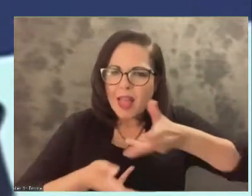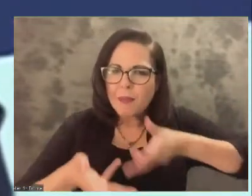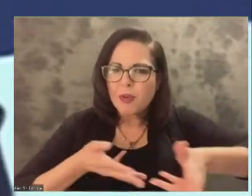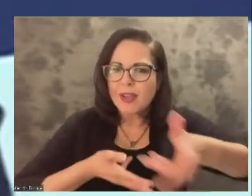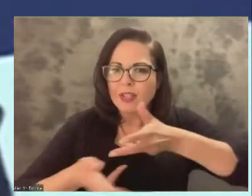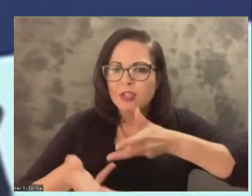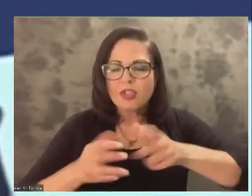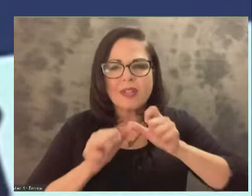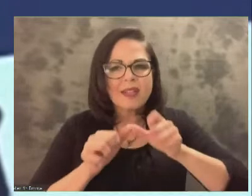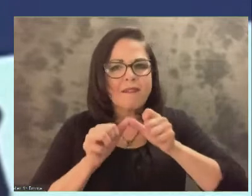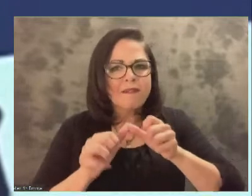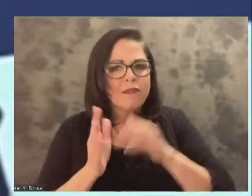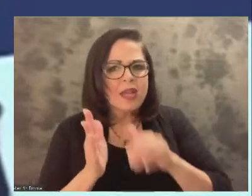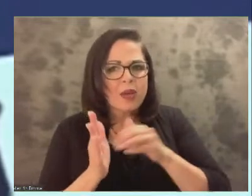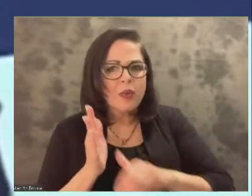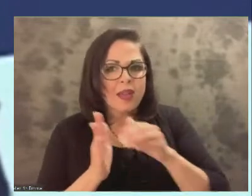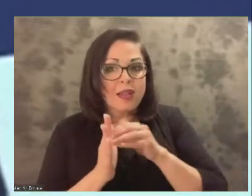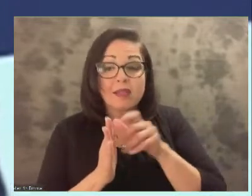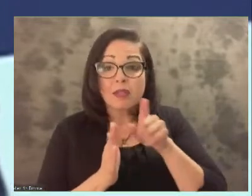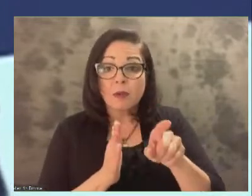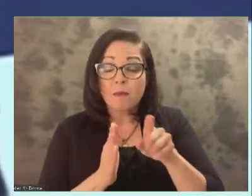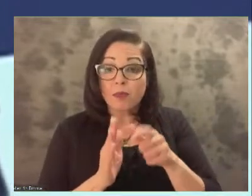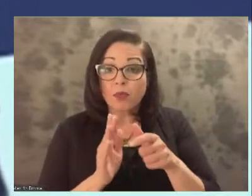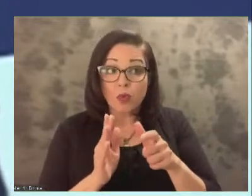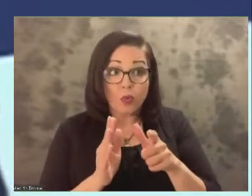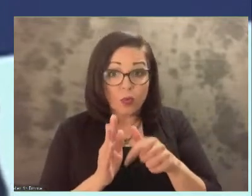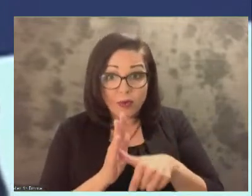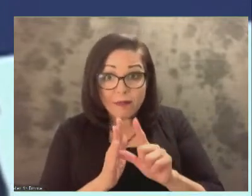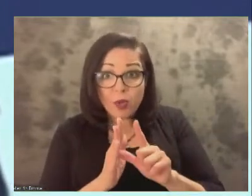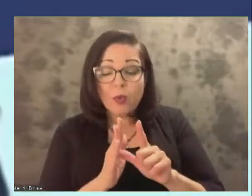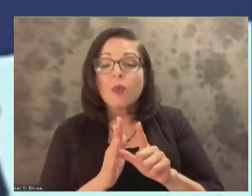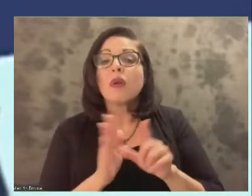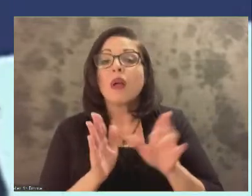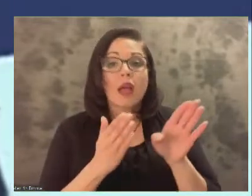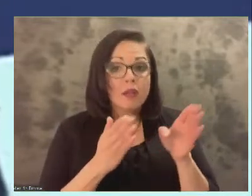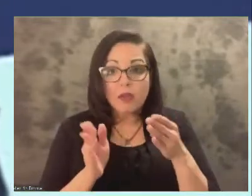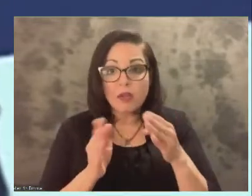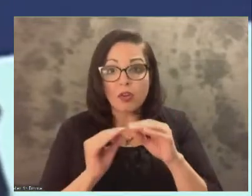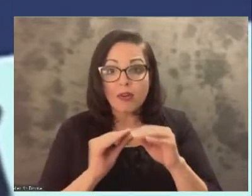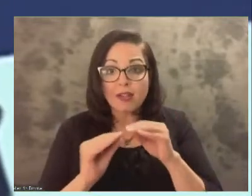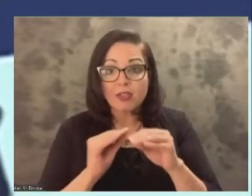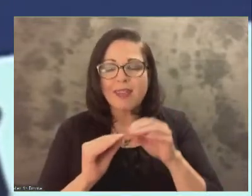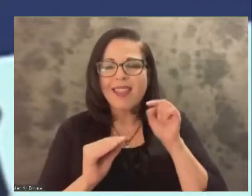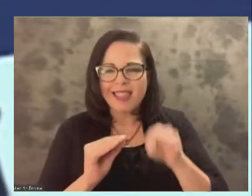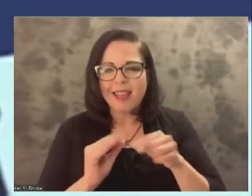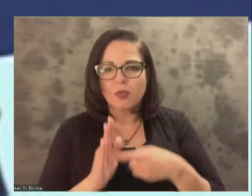frequent review and course correction, that's what's going to be required to achieve these goals.